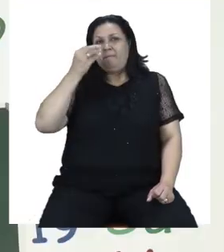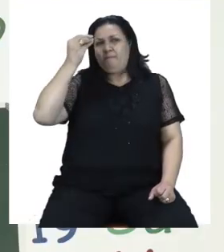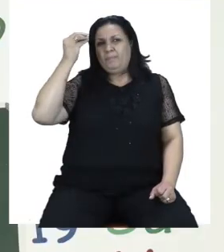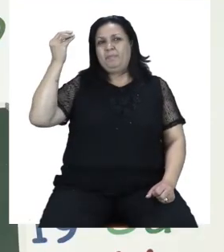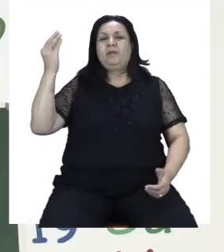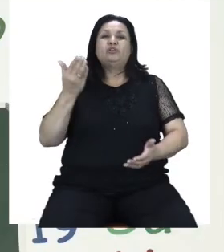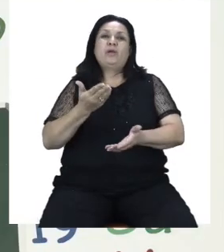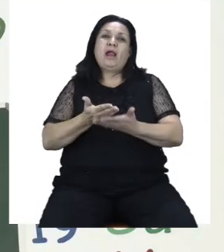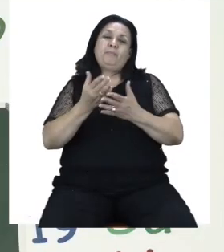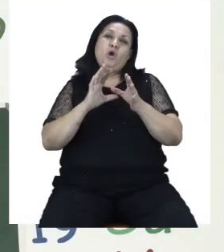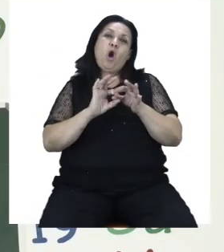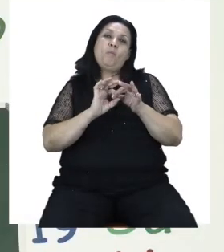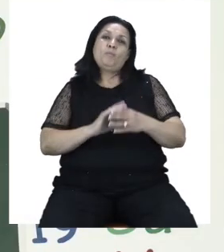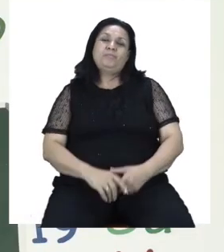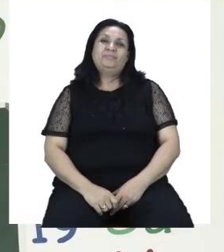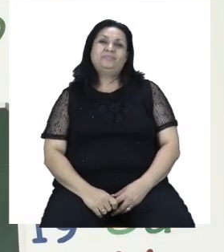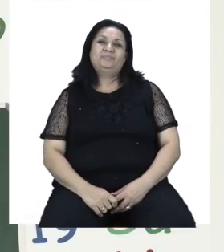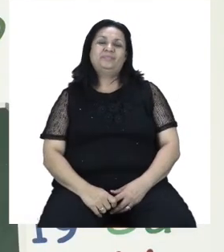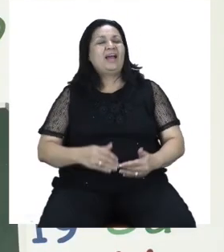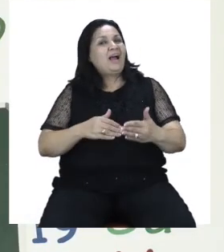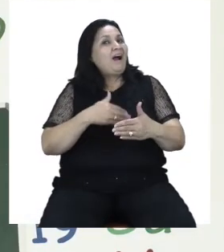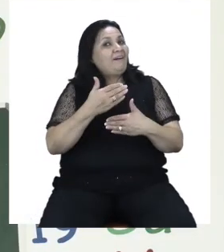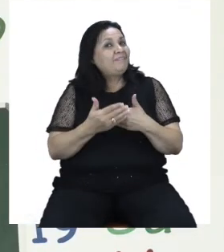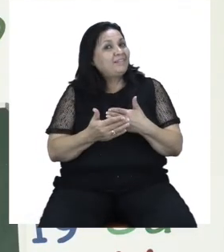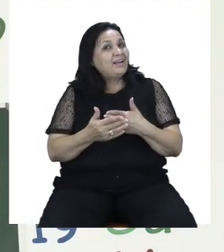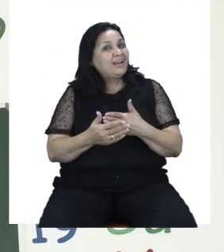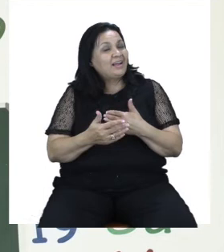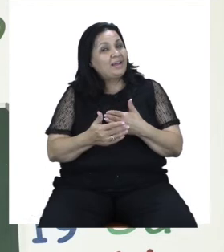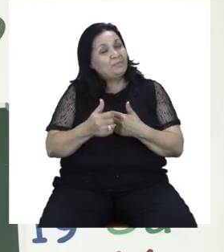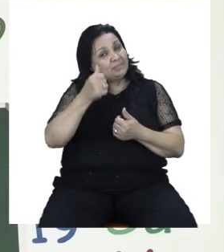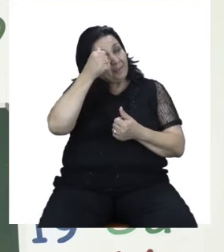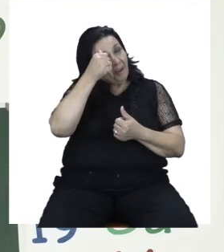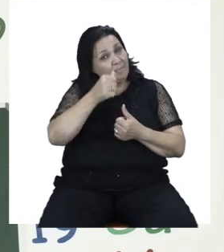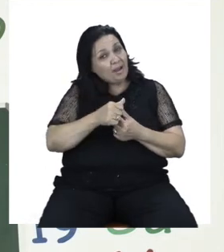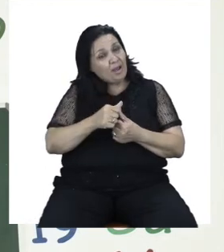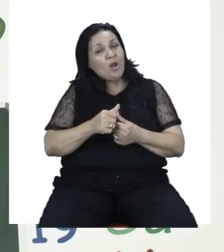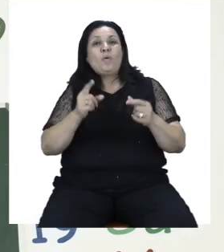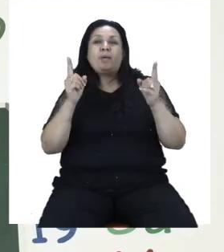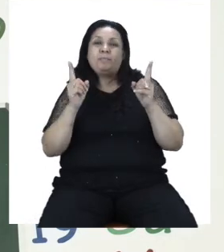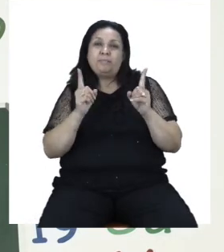you. Now, after every lesson, my dear friends, we need to